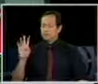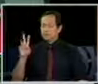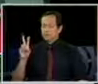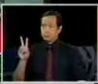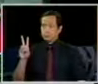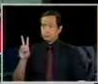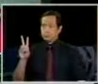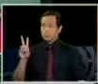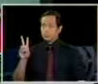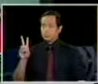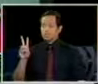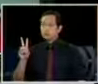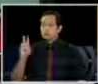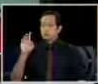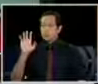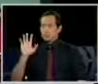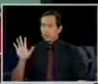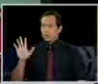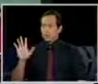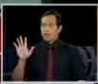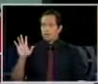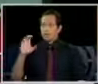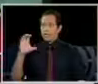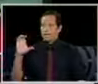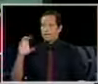1842 is